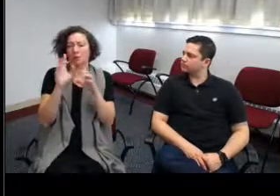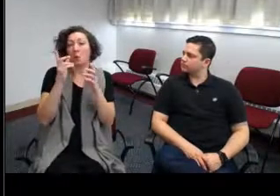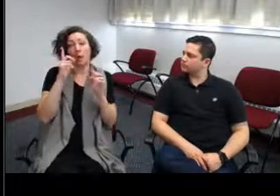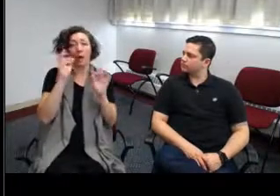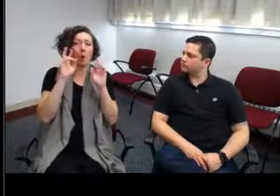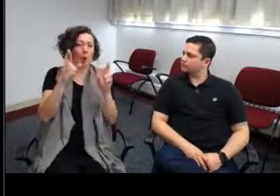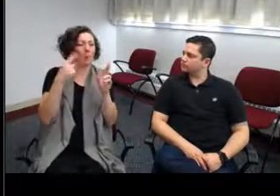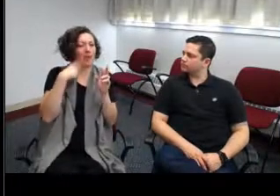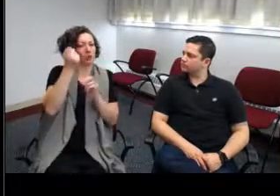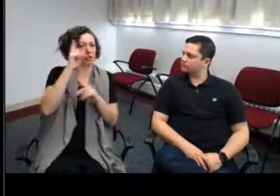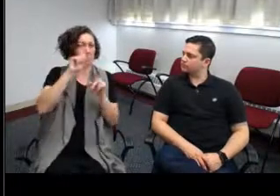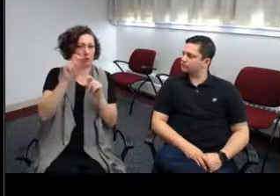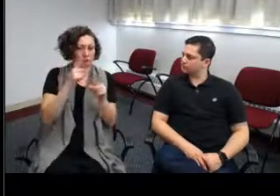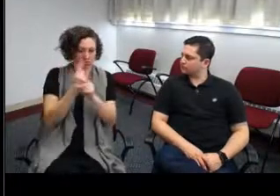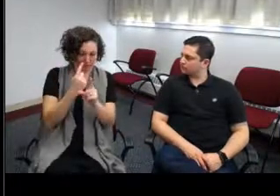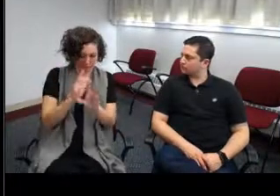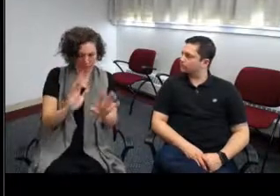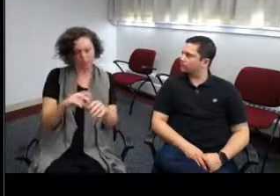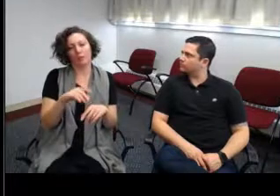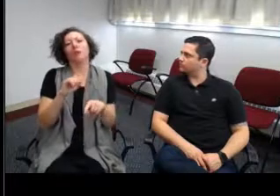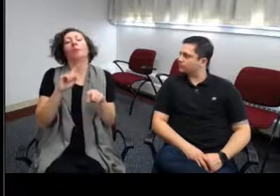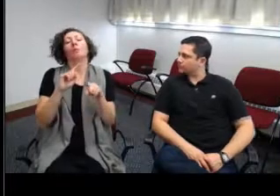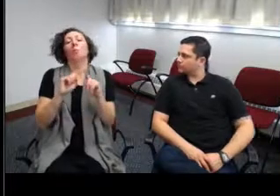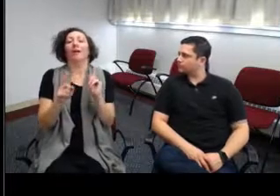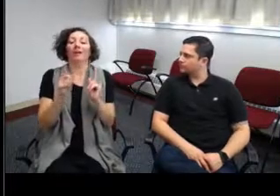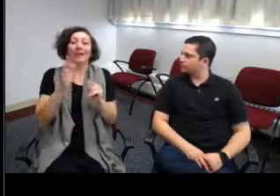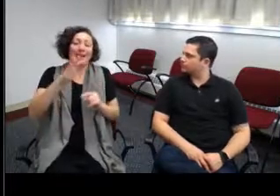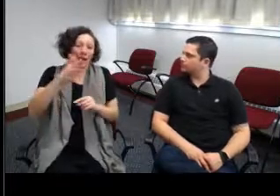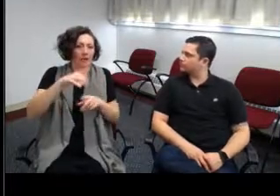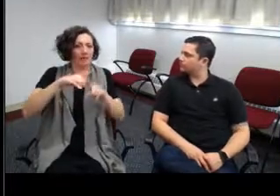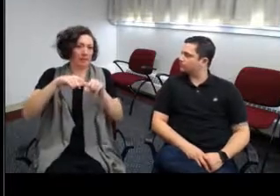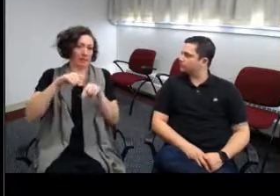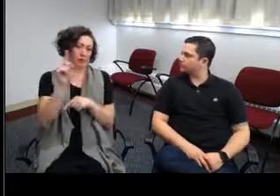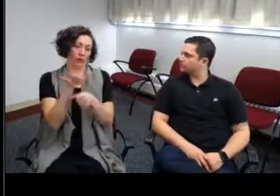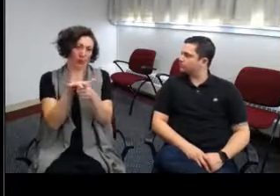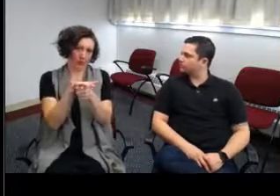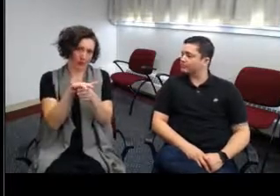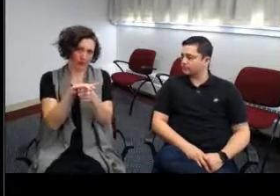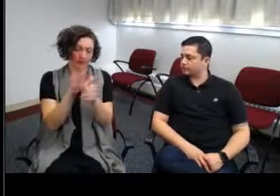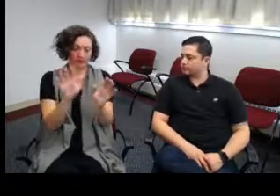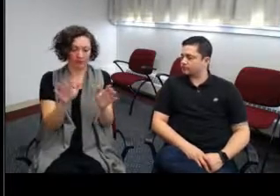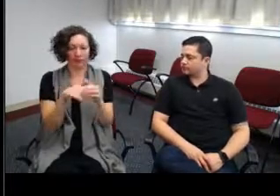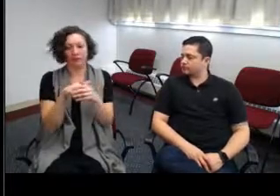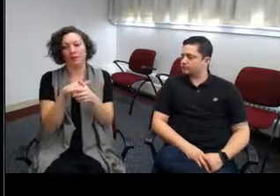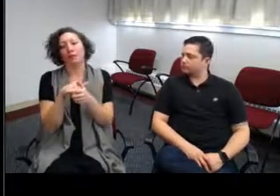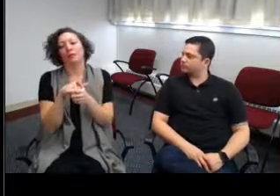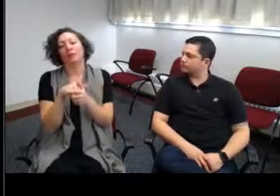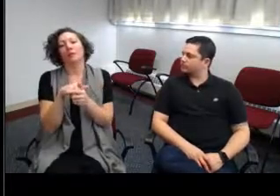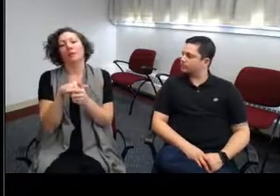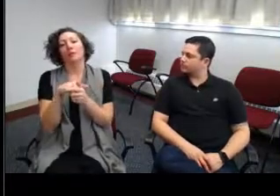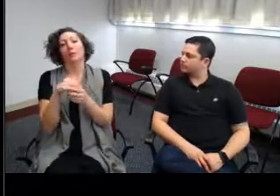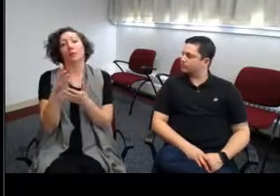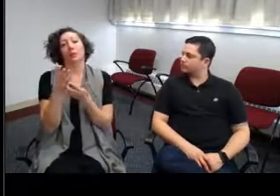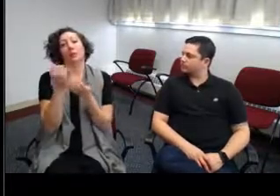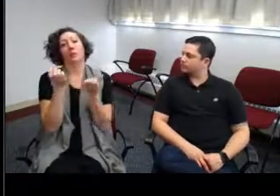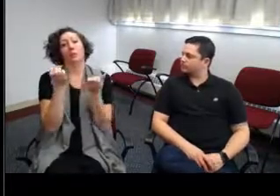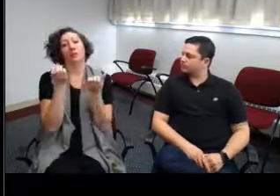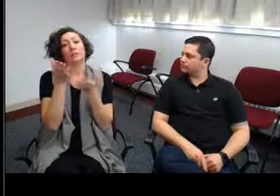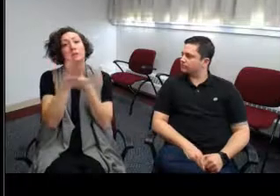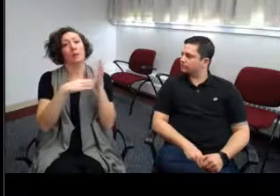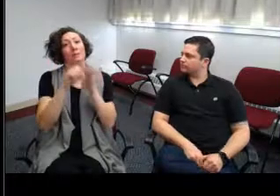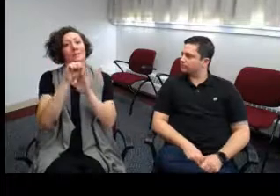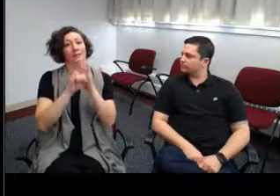I guess it would depend on, I'm hoping I understand the question right, first of all, but it does depend on where you're